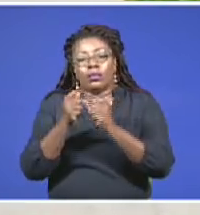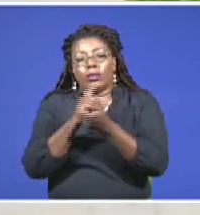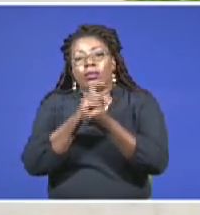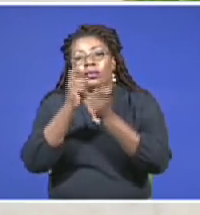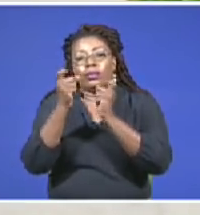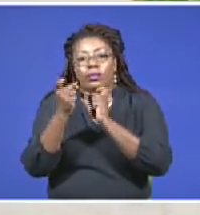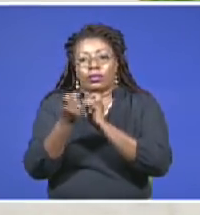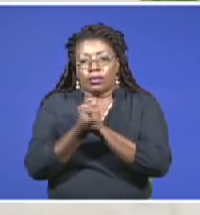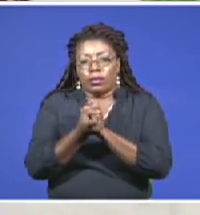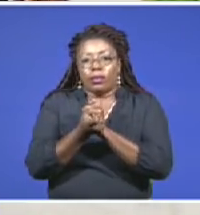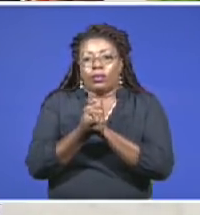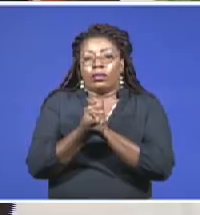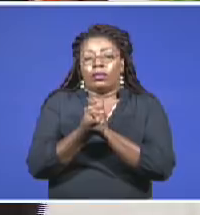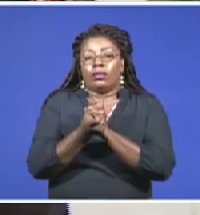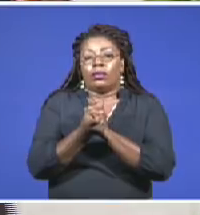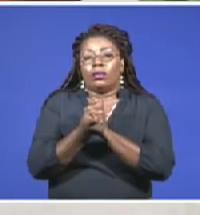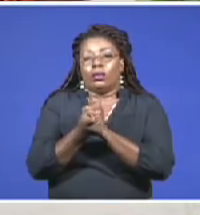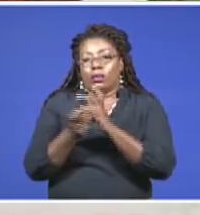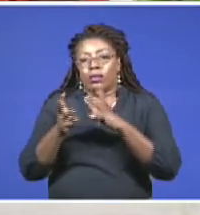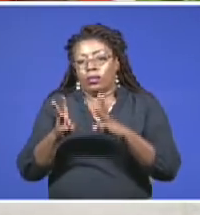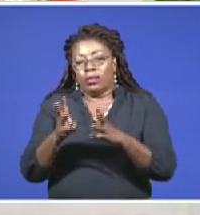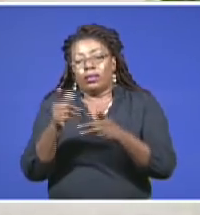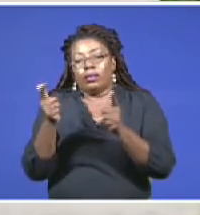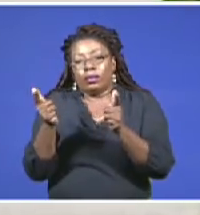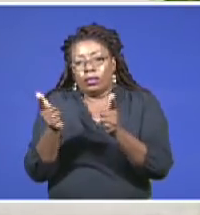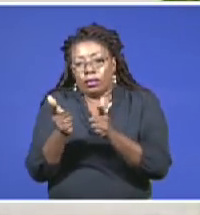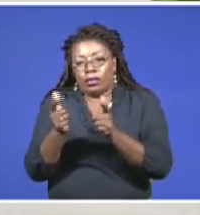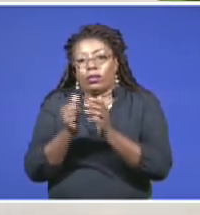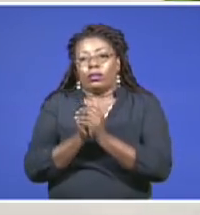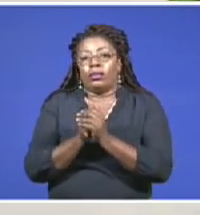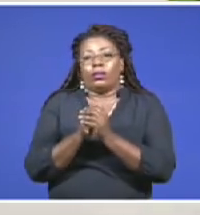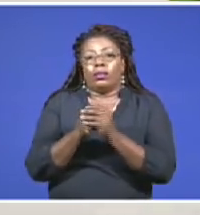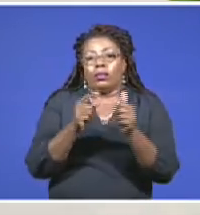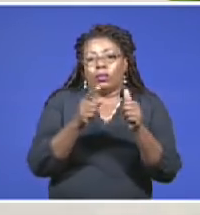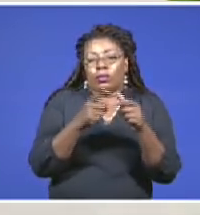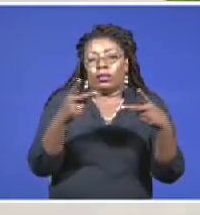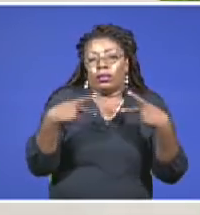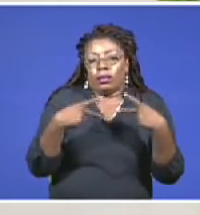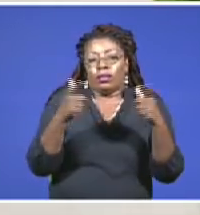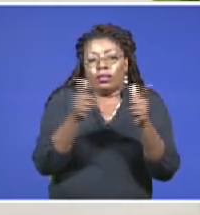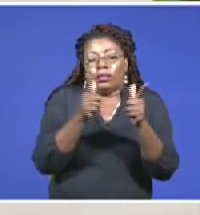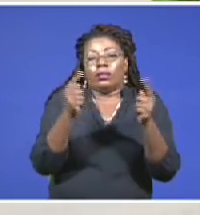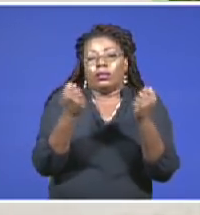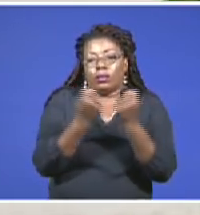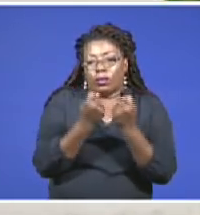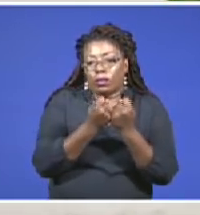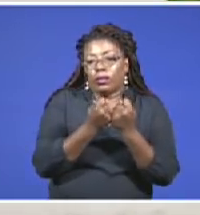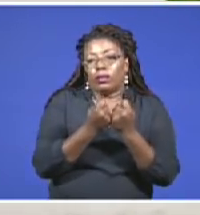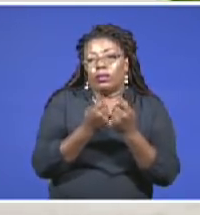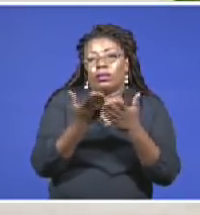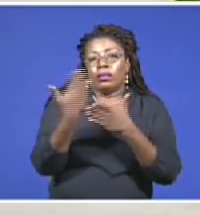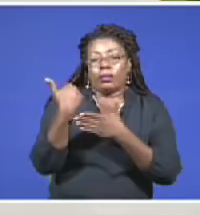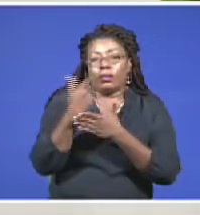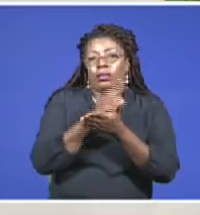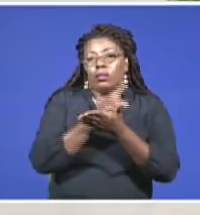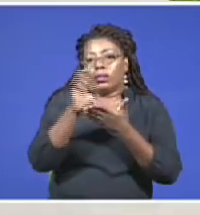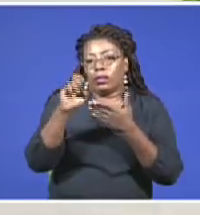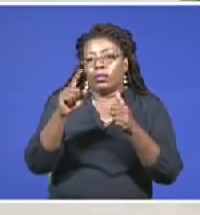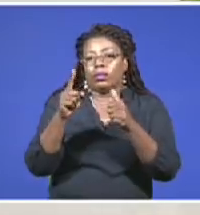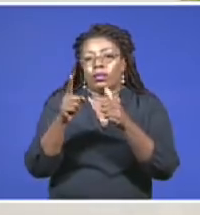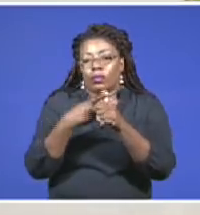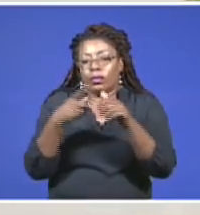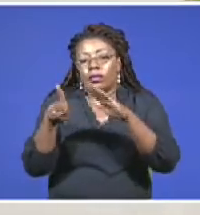changed the format a little. What we did was we're gonna have some tournaments. So over the past weekend was our